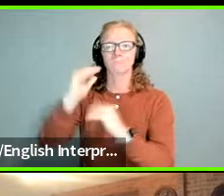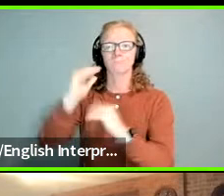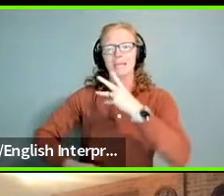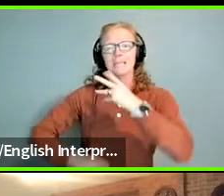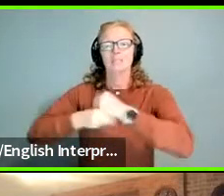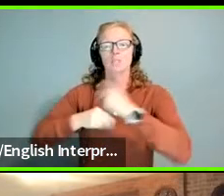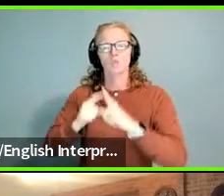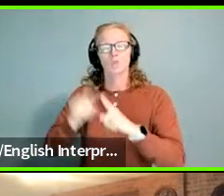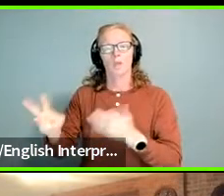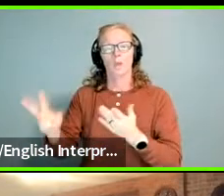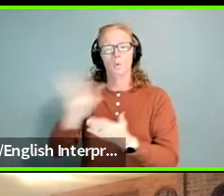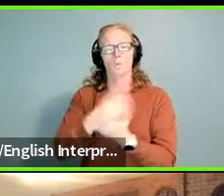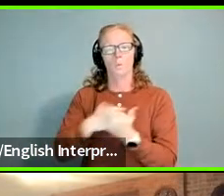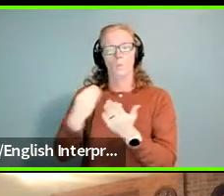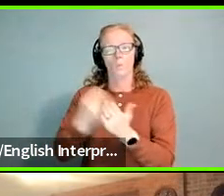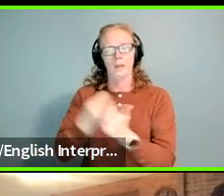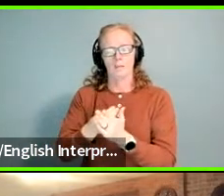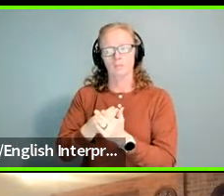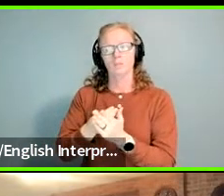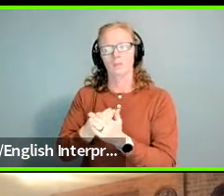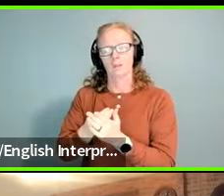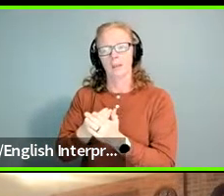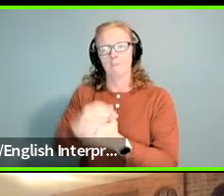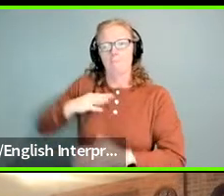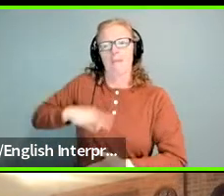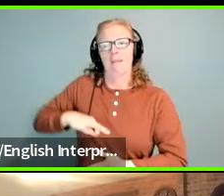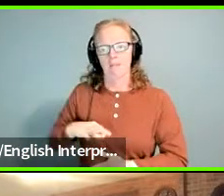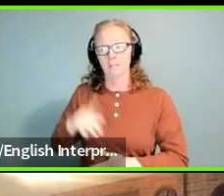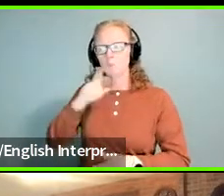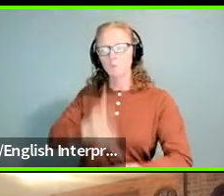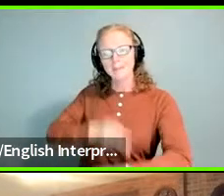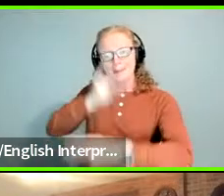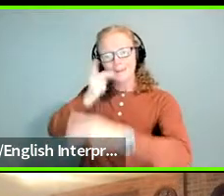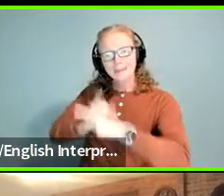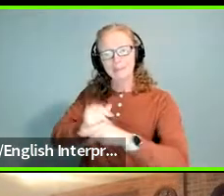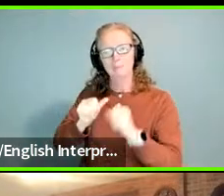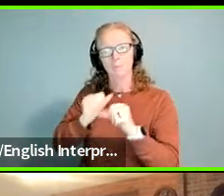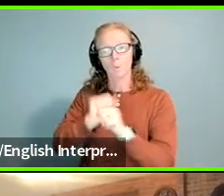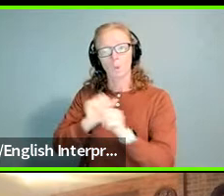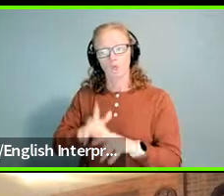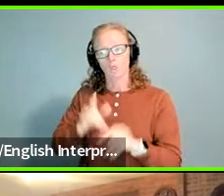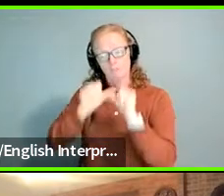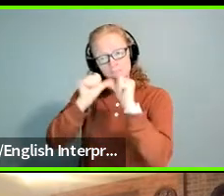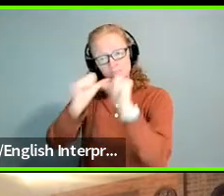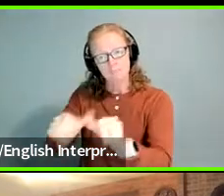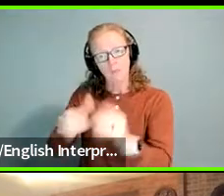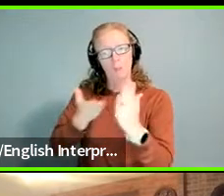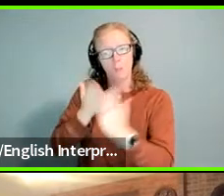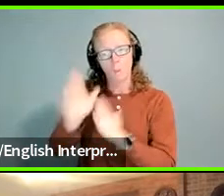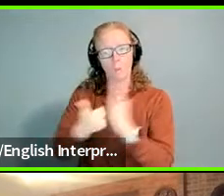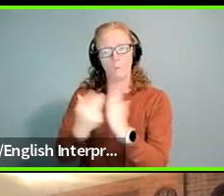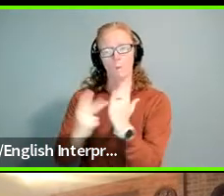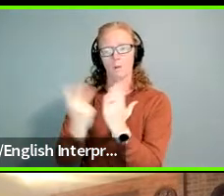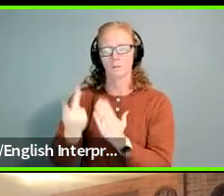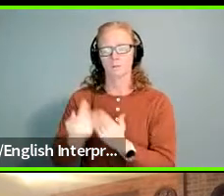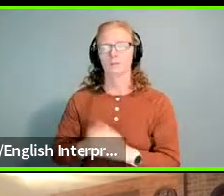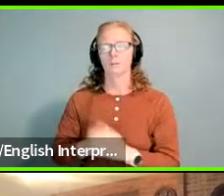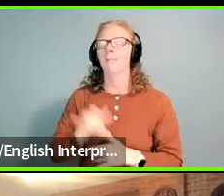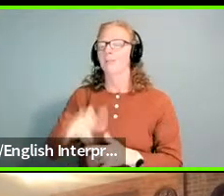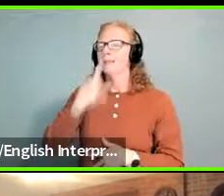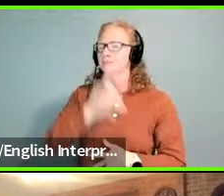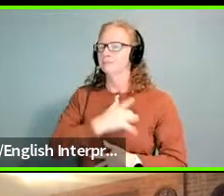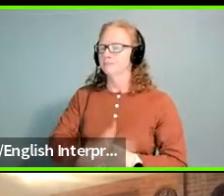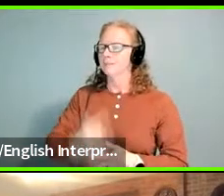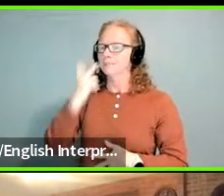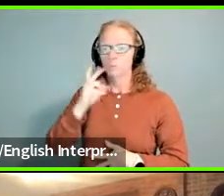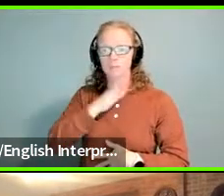and benefits. They're offering premiums to keep workers on projects. So this is a trend that we've